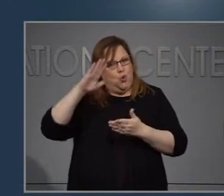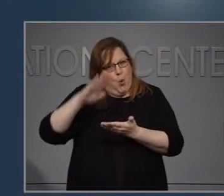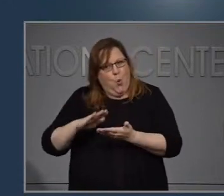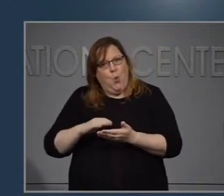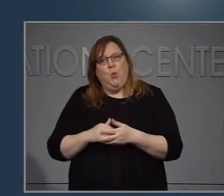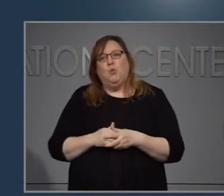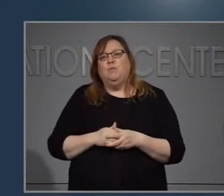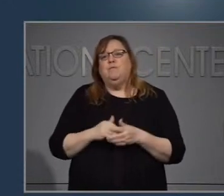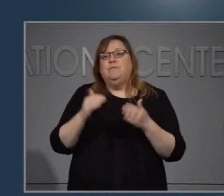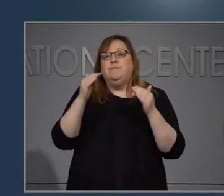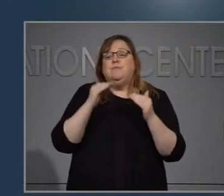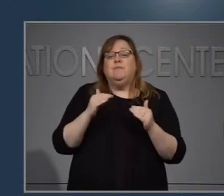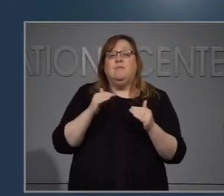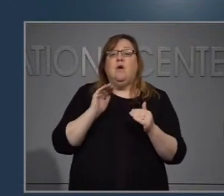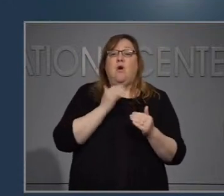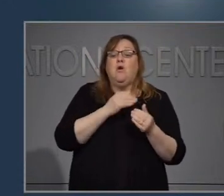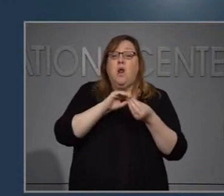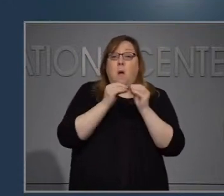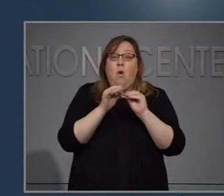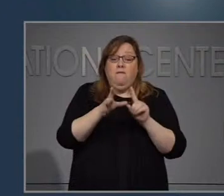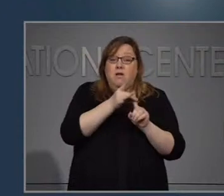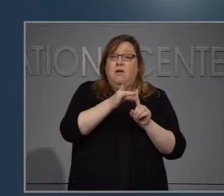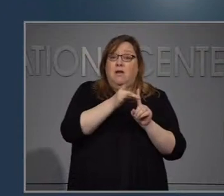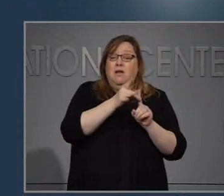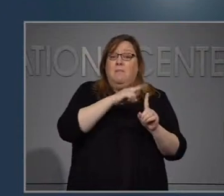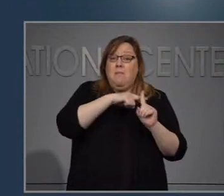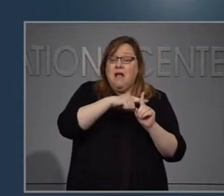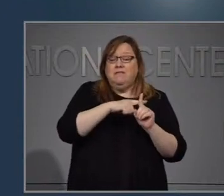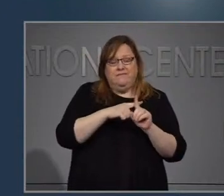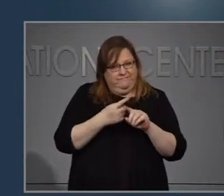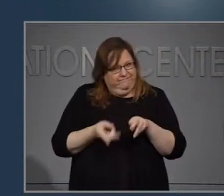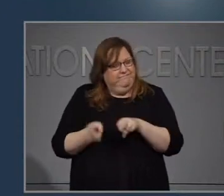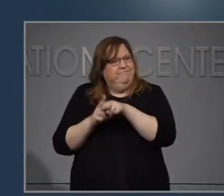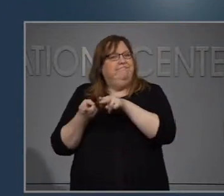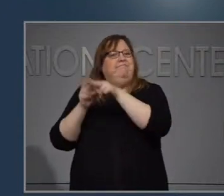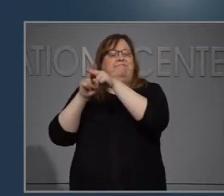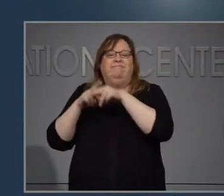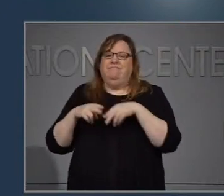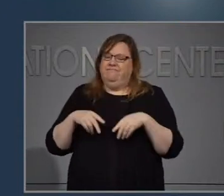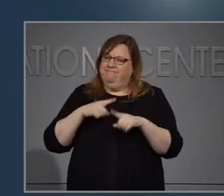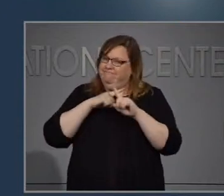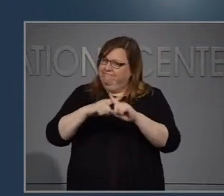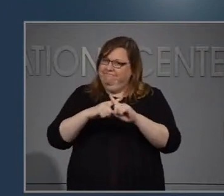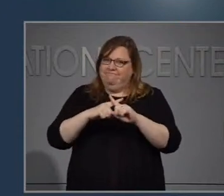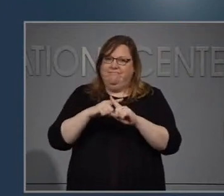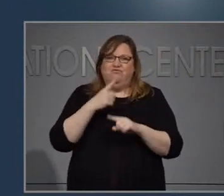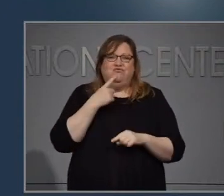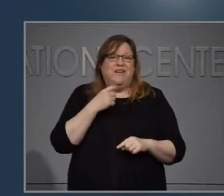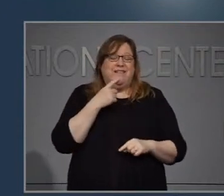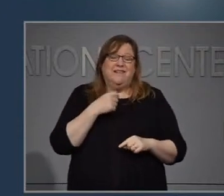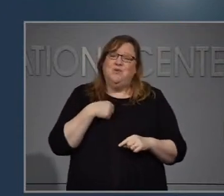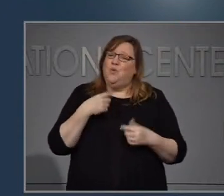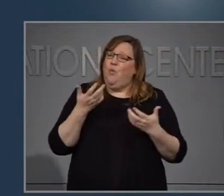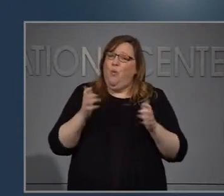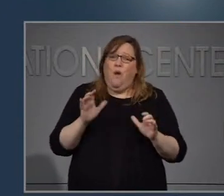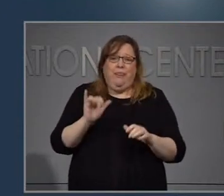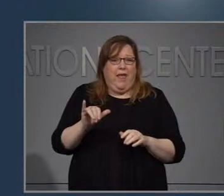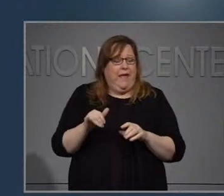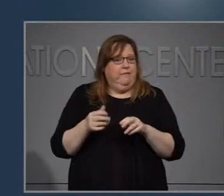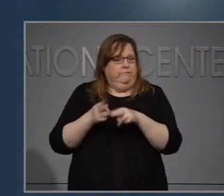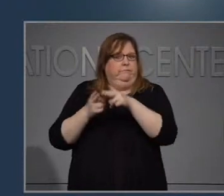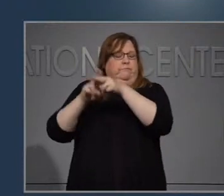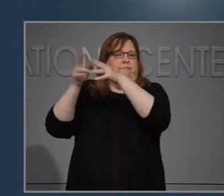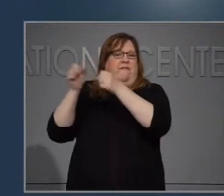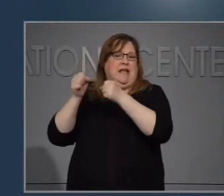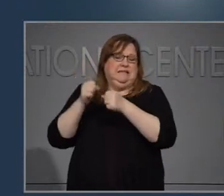also gets a red X. North Carolina's trajectory in percent of tests returning positive remains steady at about